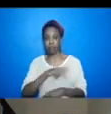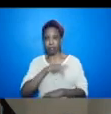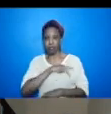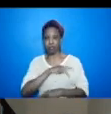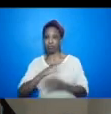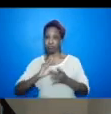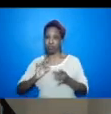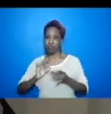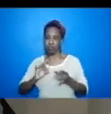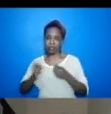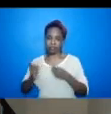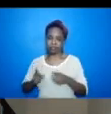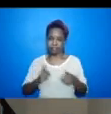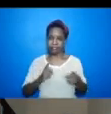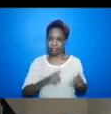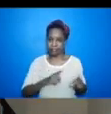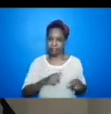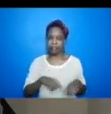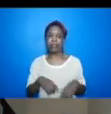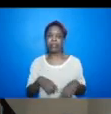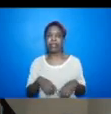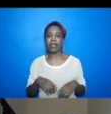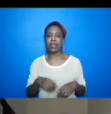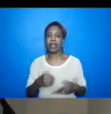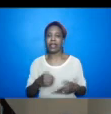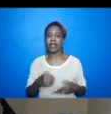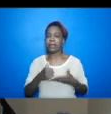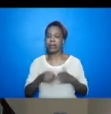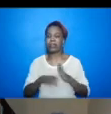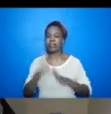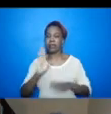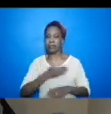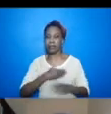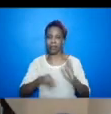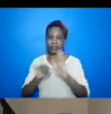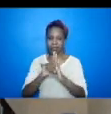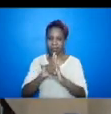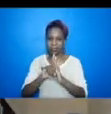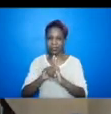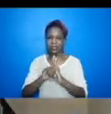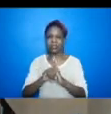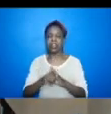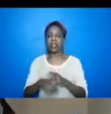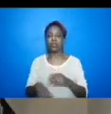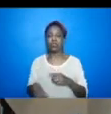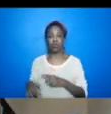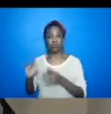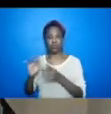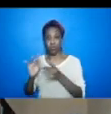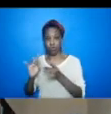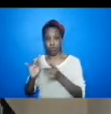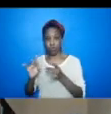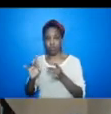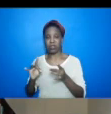formed and infused with certain narrative and discourse, which have power in them, and that determines our sense